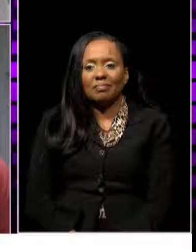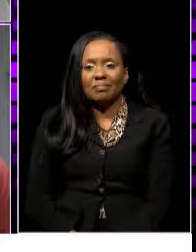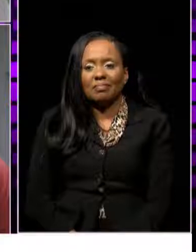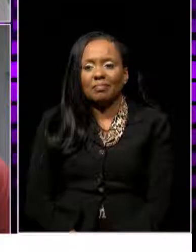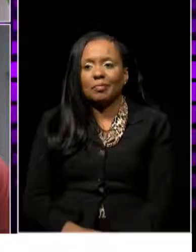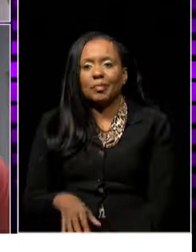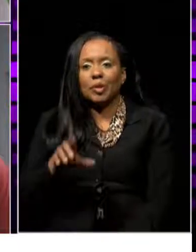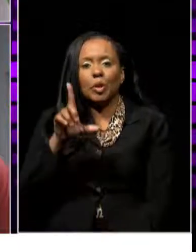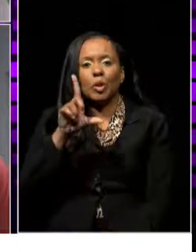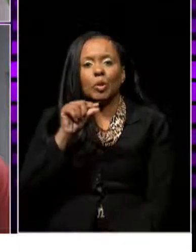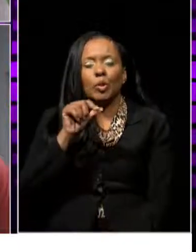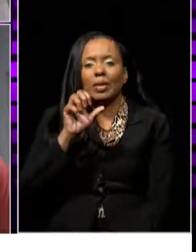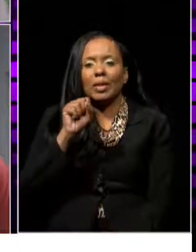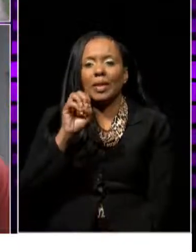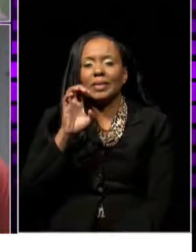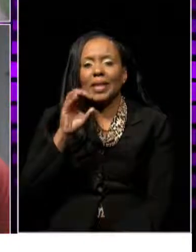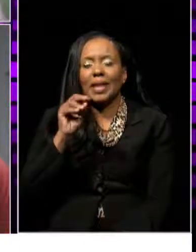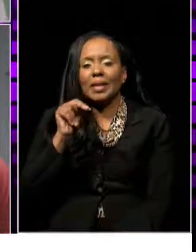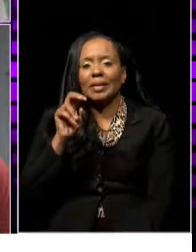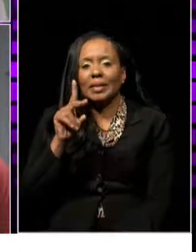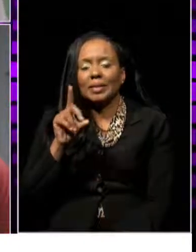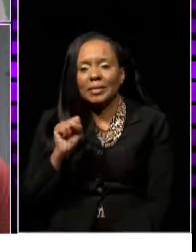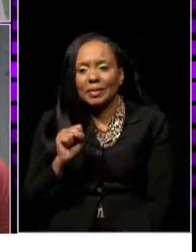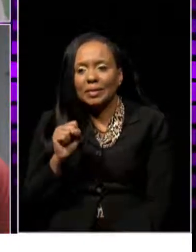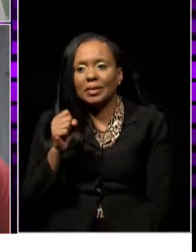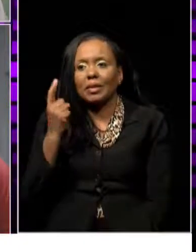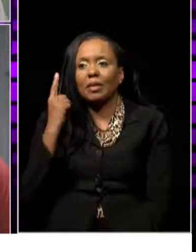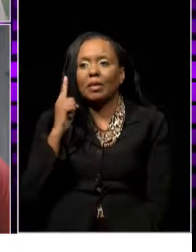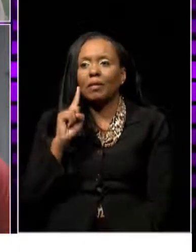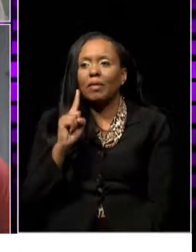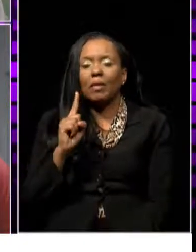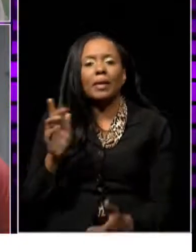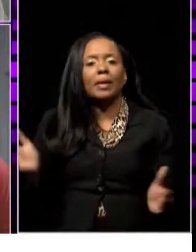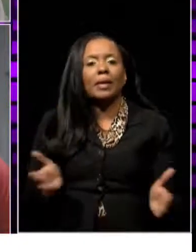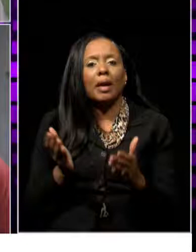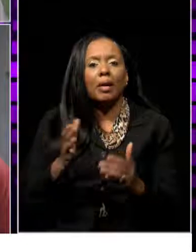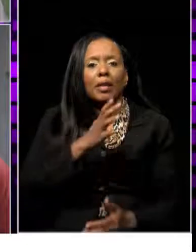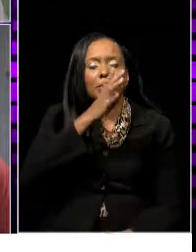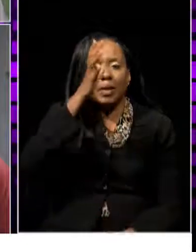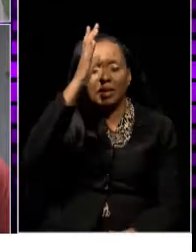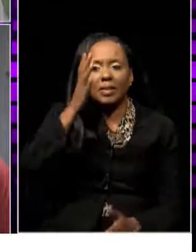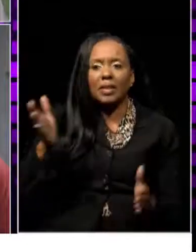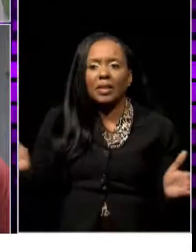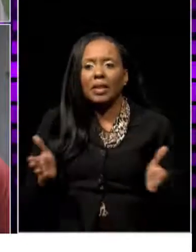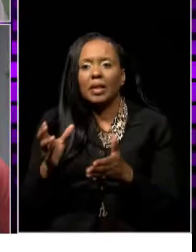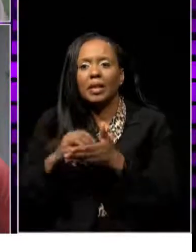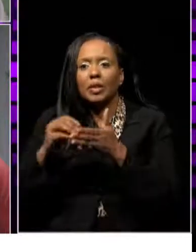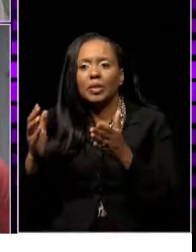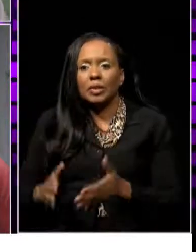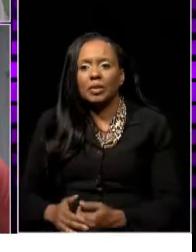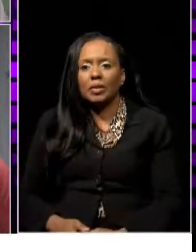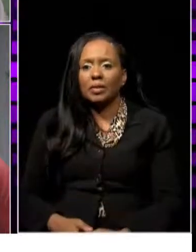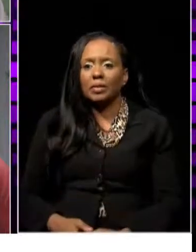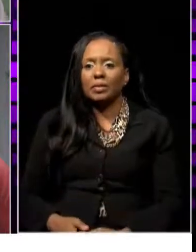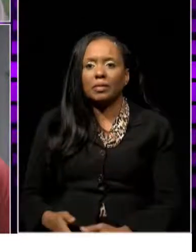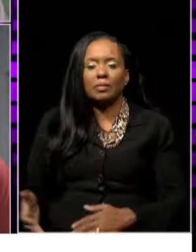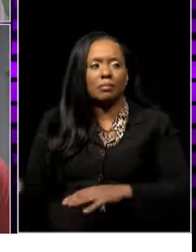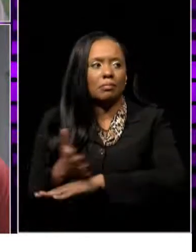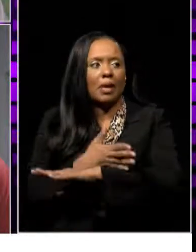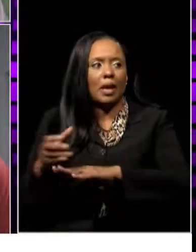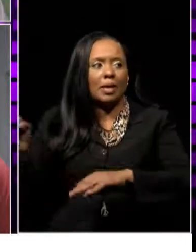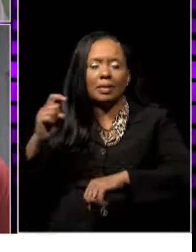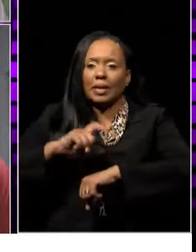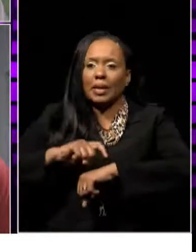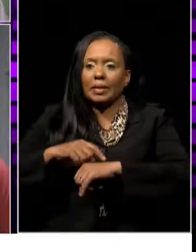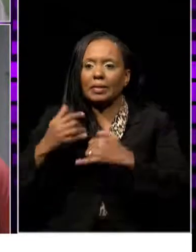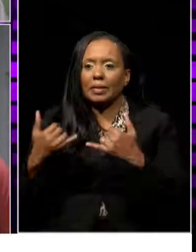closing remarks, some encouragement to the students or encouragement to parents listening. So 20-second remarks, because we are very, very slim on